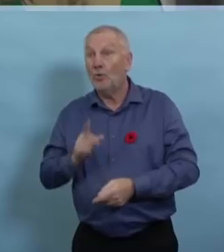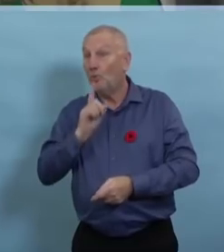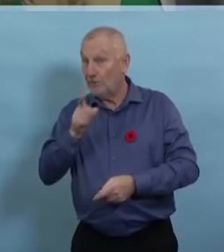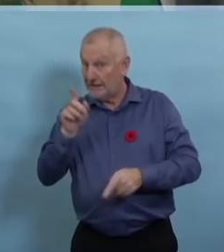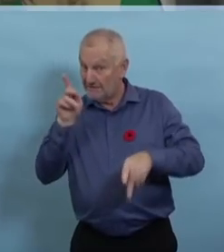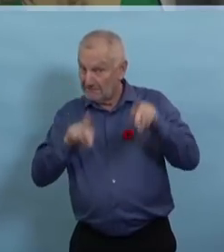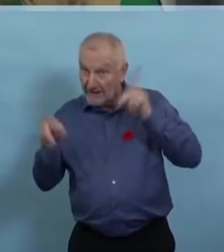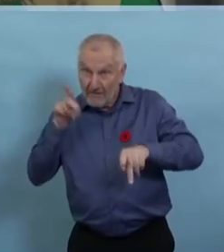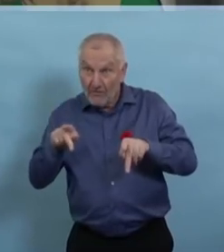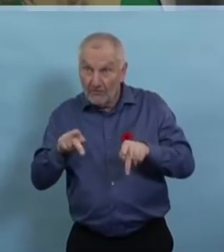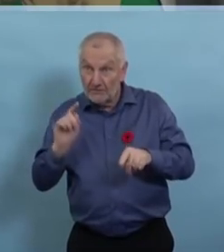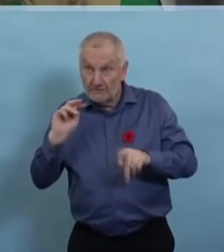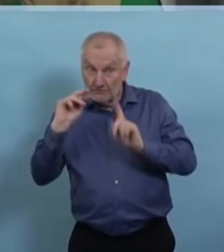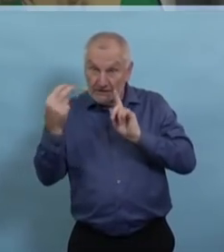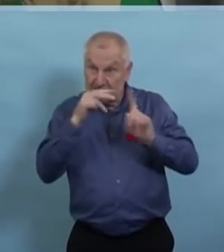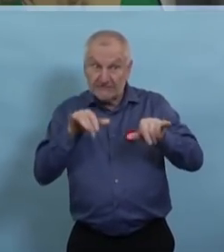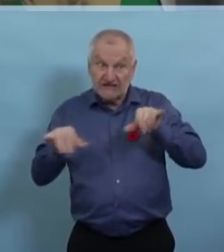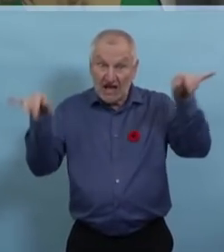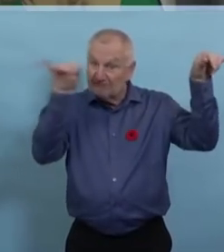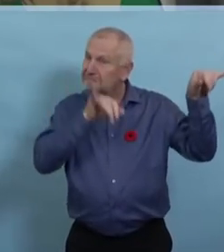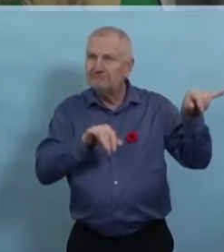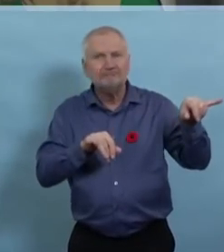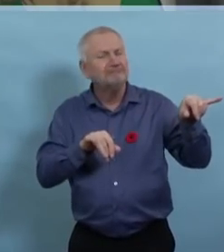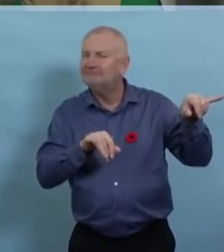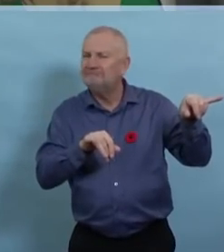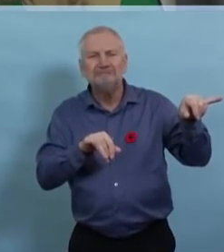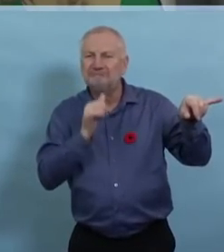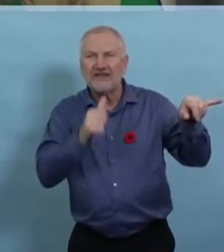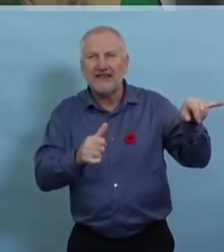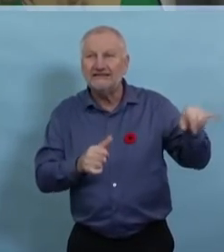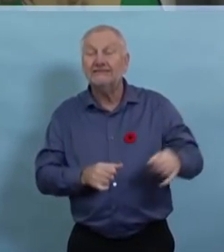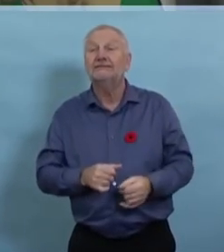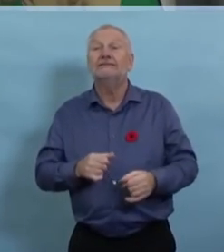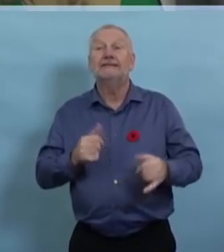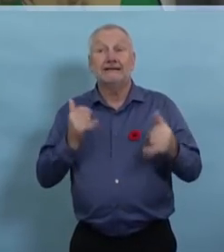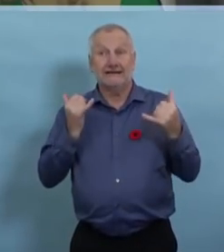about that, and maybe we're in a time right now where there isn't going to be uniformity on anything